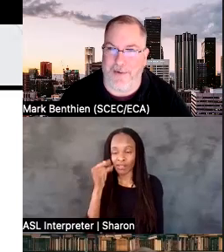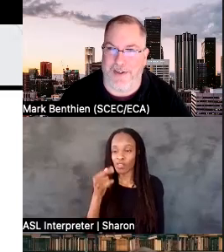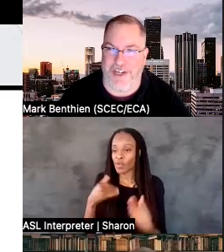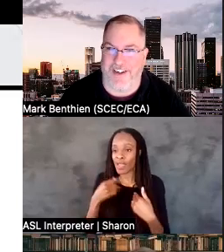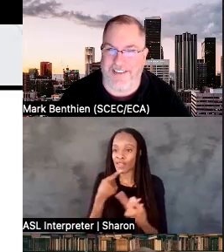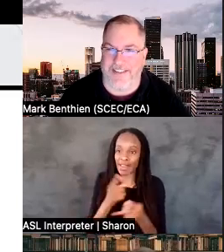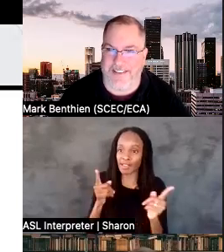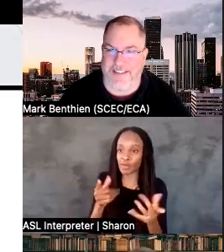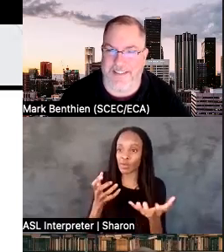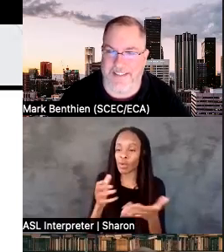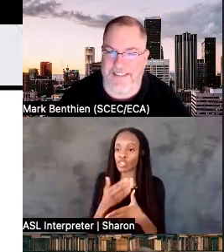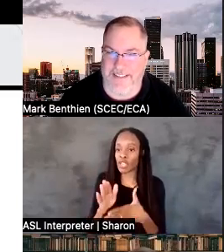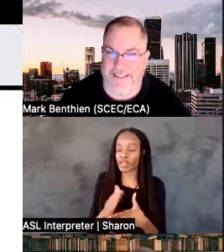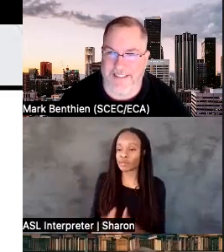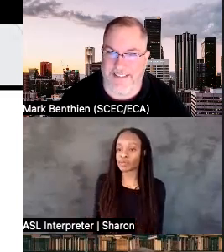come up that you want to share.